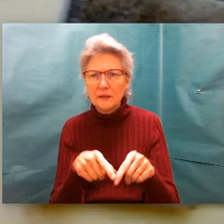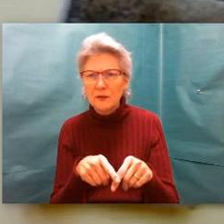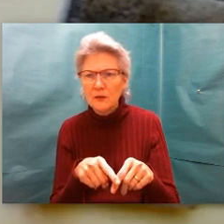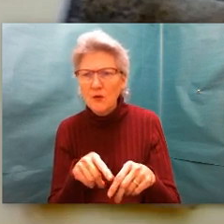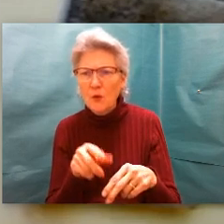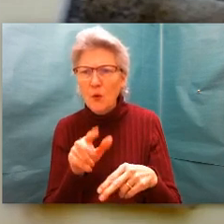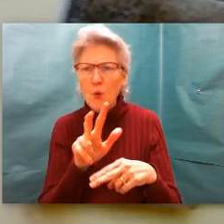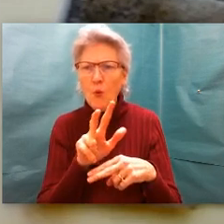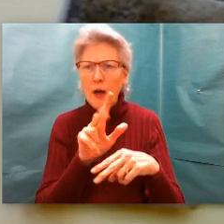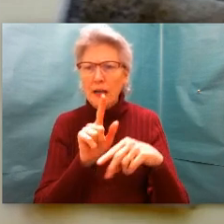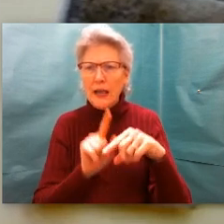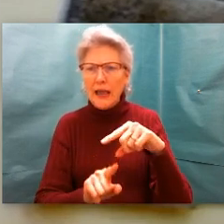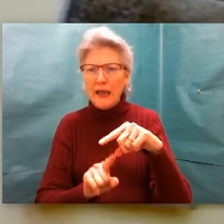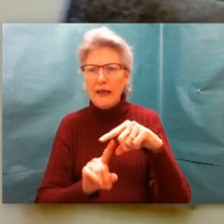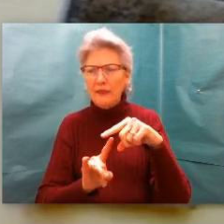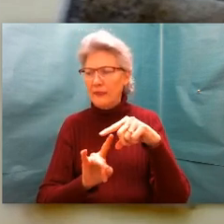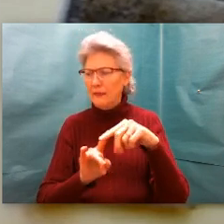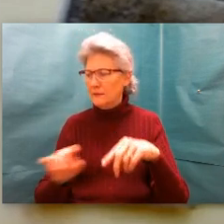2/8,